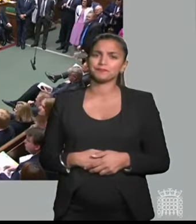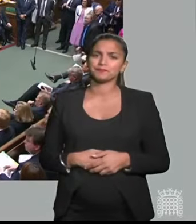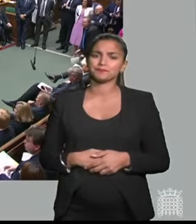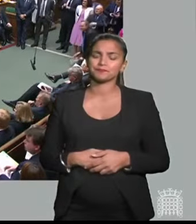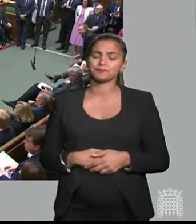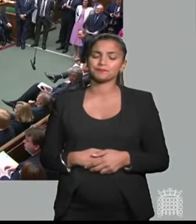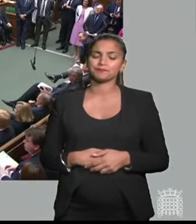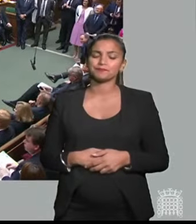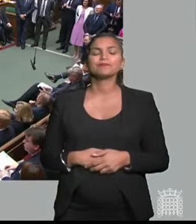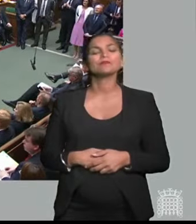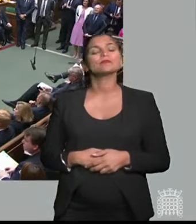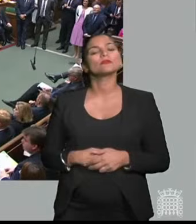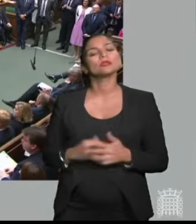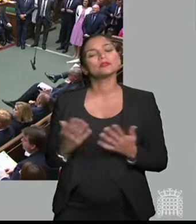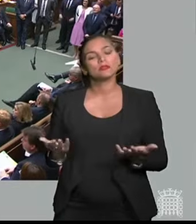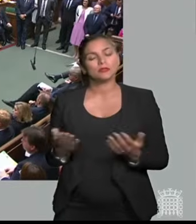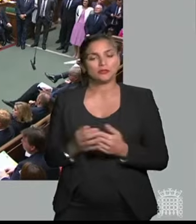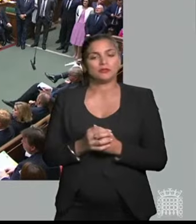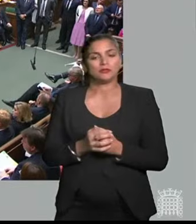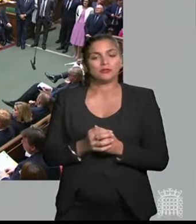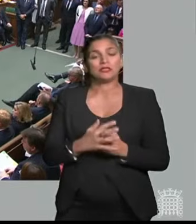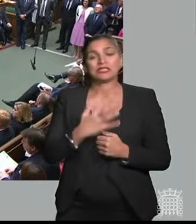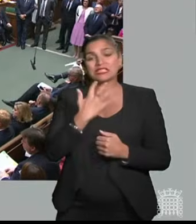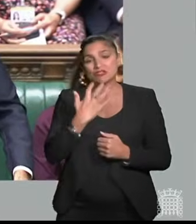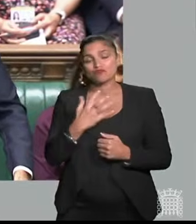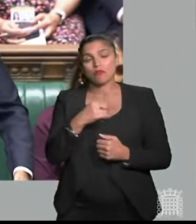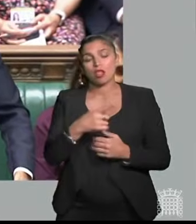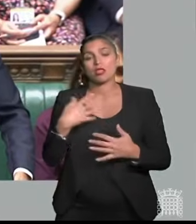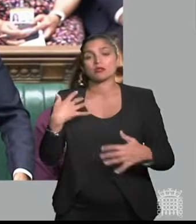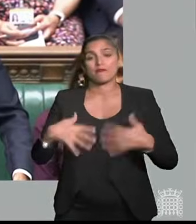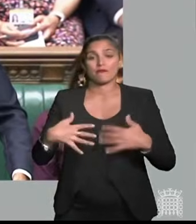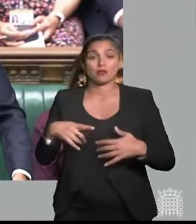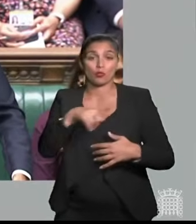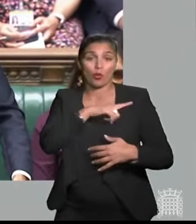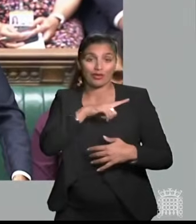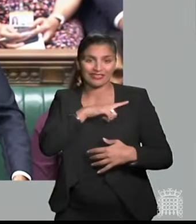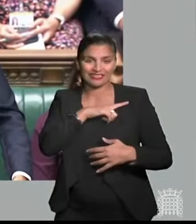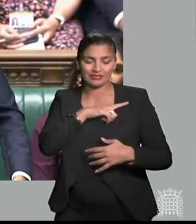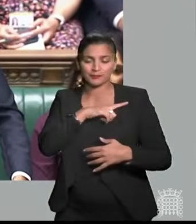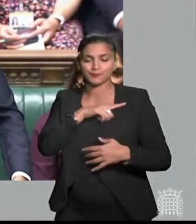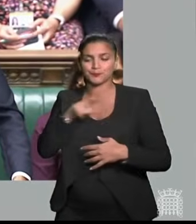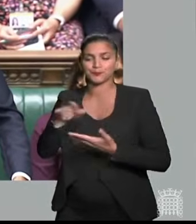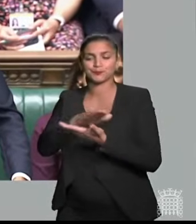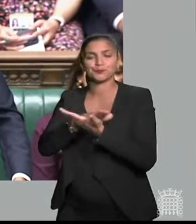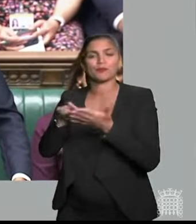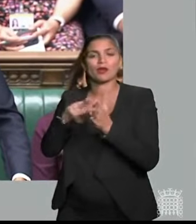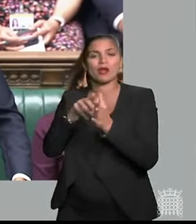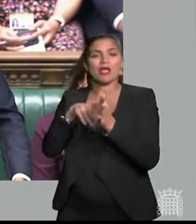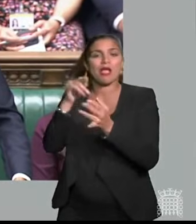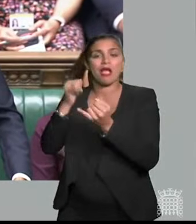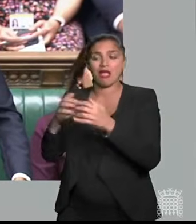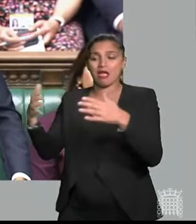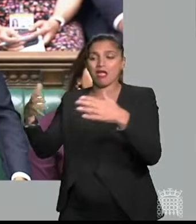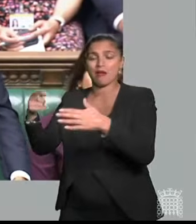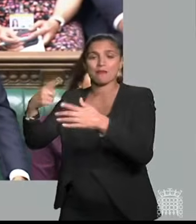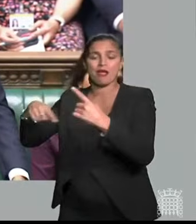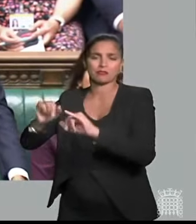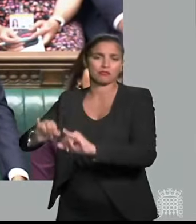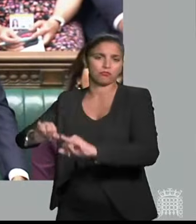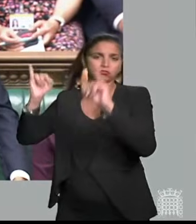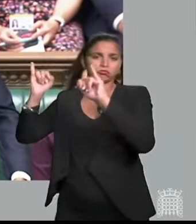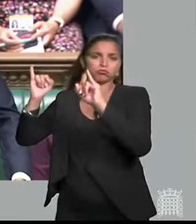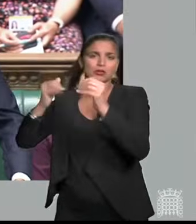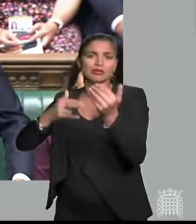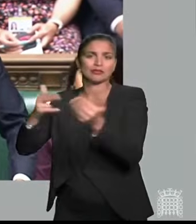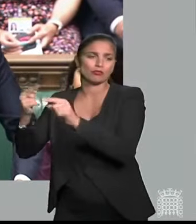Quite simply put, Mr Speaker, Israel suffered from a brutal terrorist attack at the hands of Hamas. And it is absolutely right that